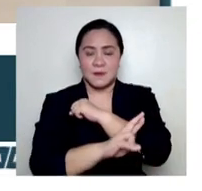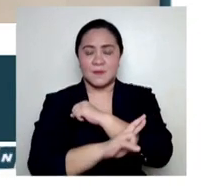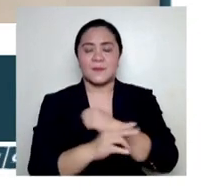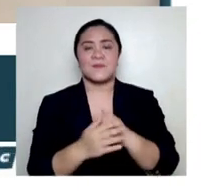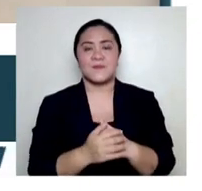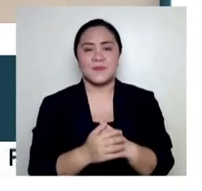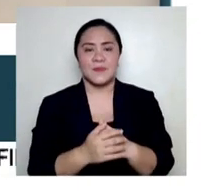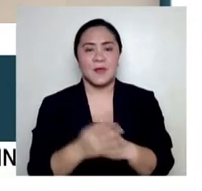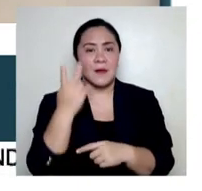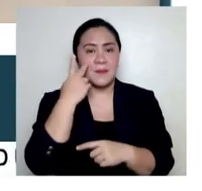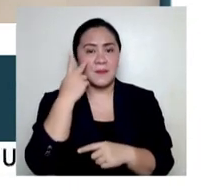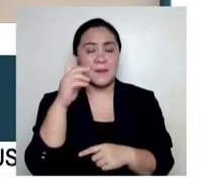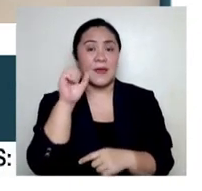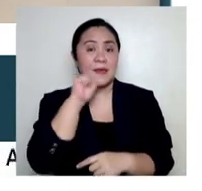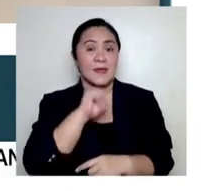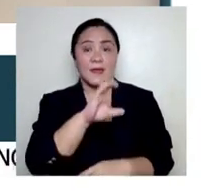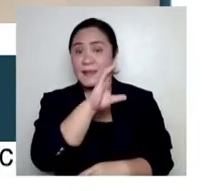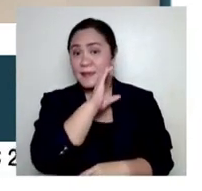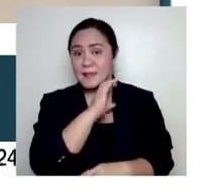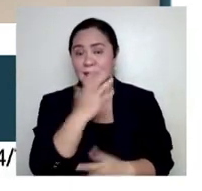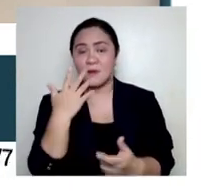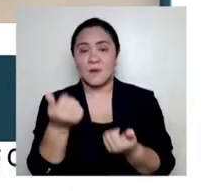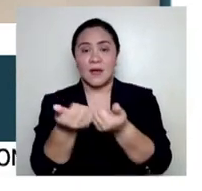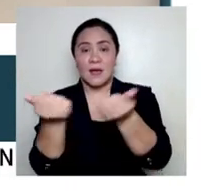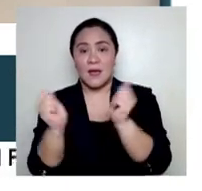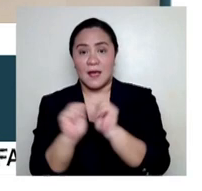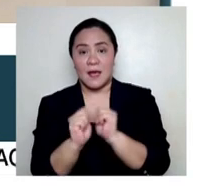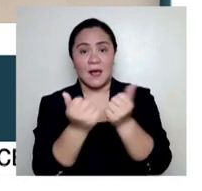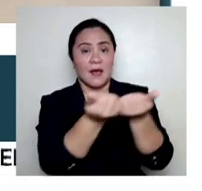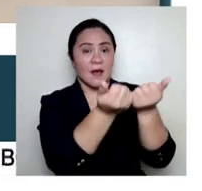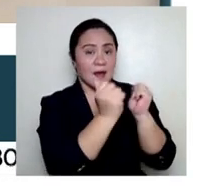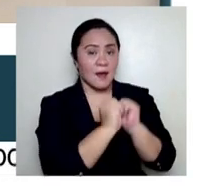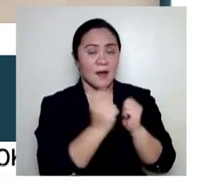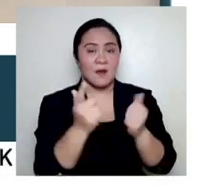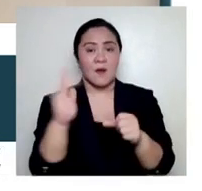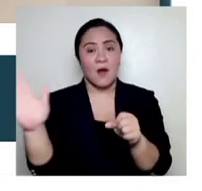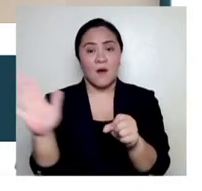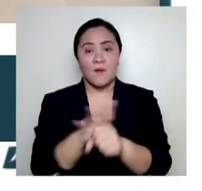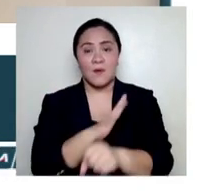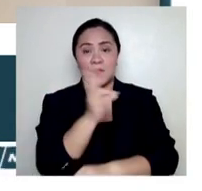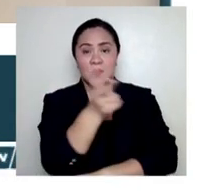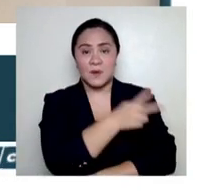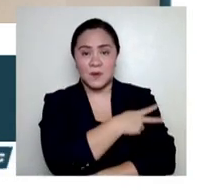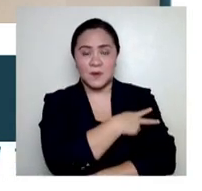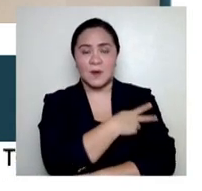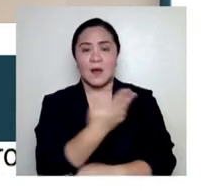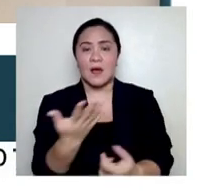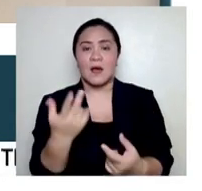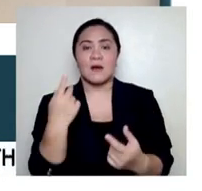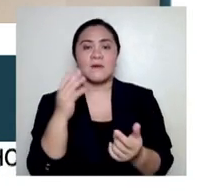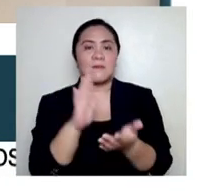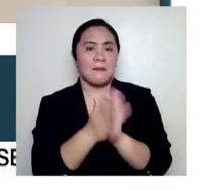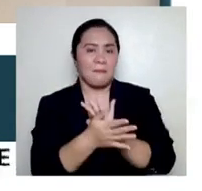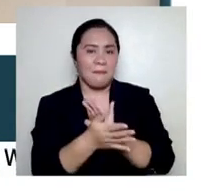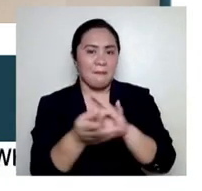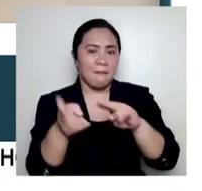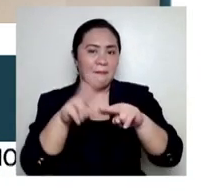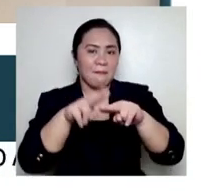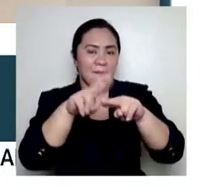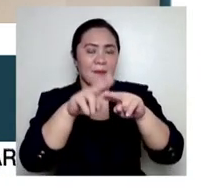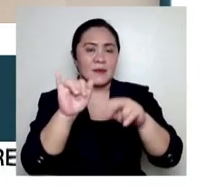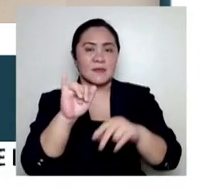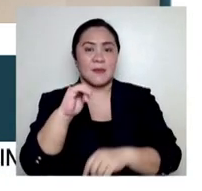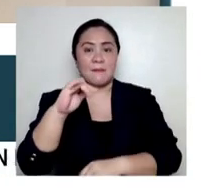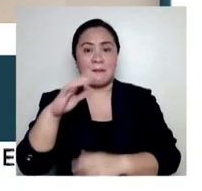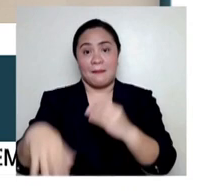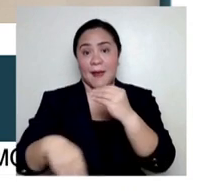the senior citizens. There are certain areas where the senior citizens' full vaccination status is still being ramped up. As to the booster shots,